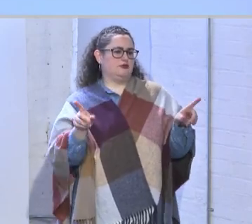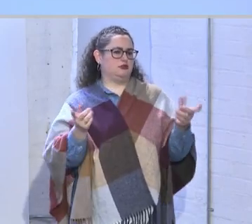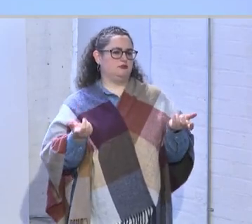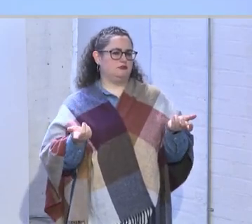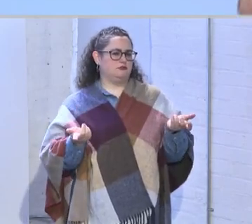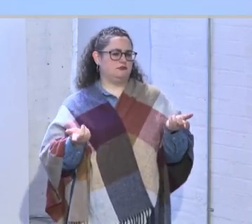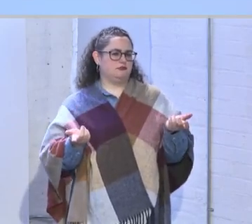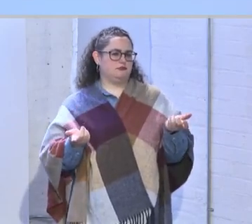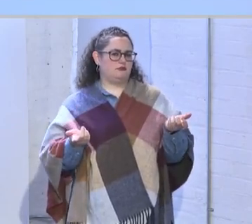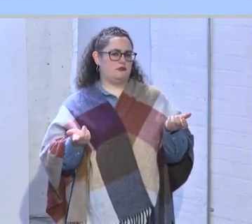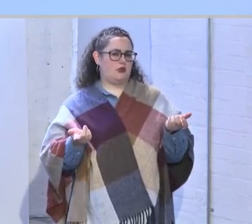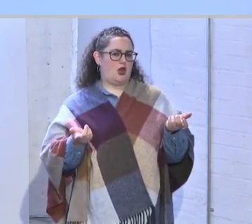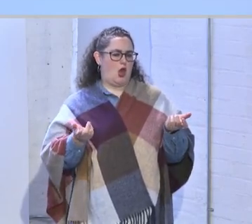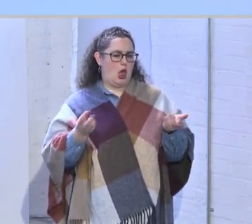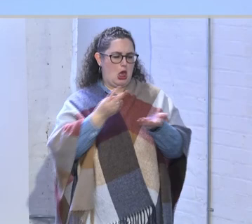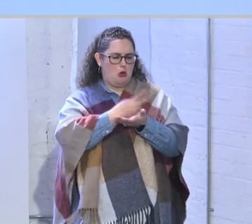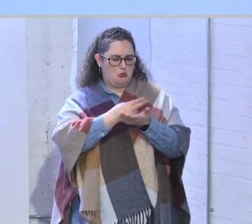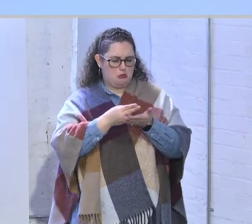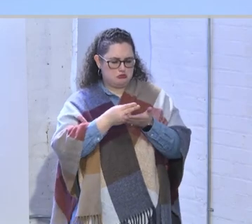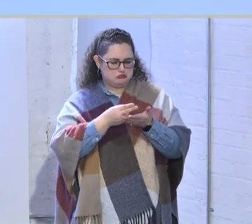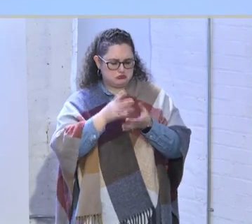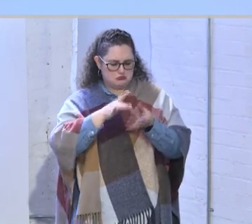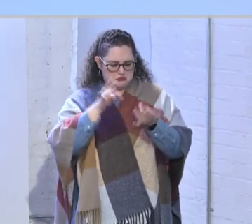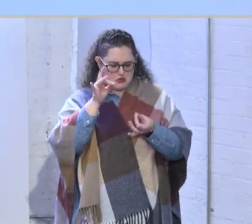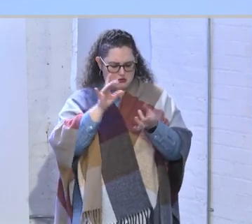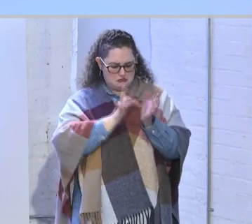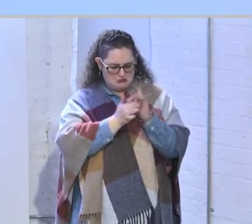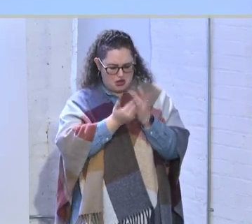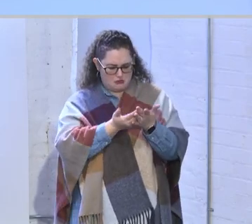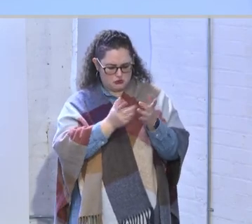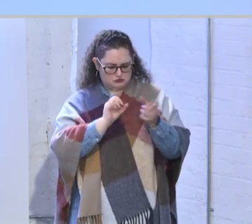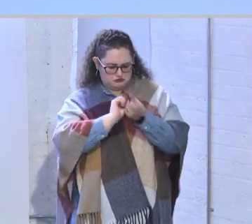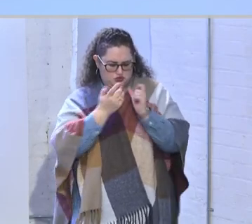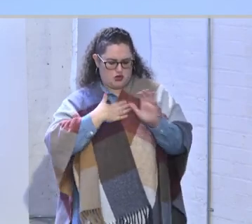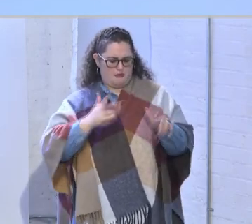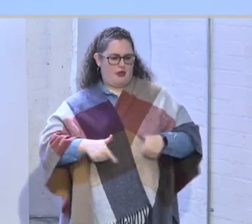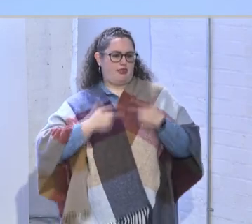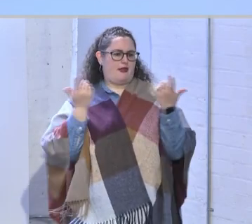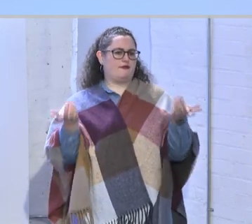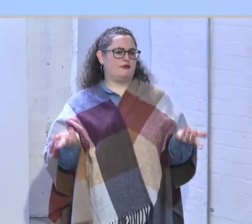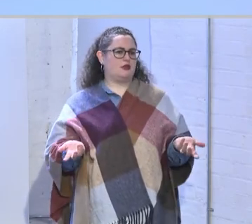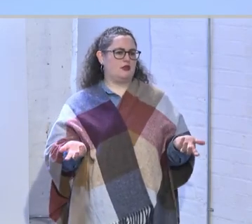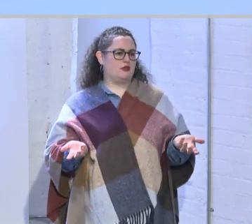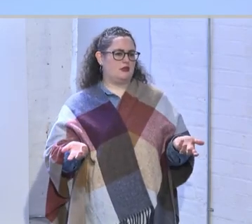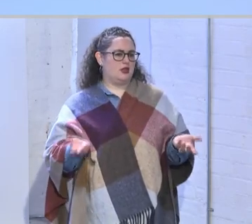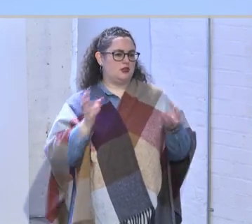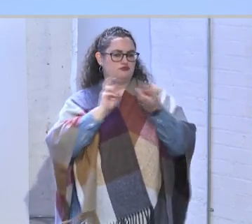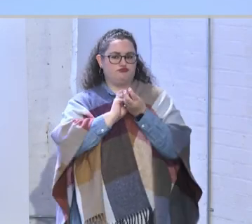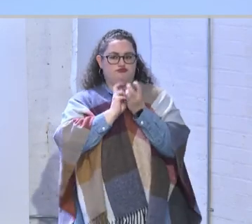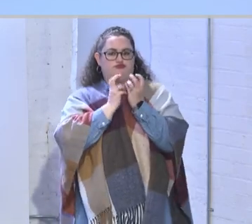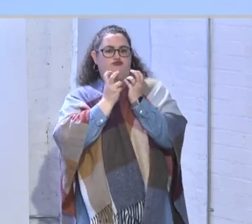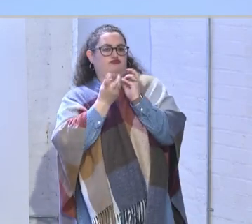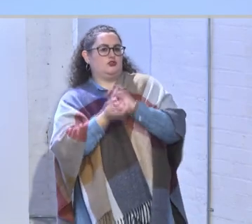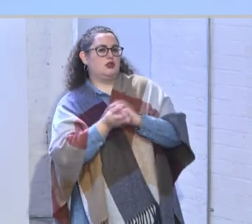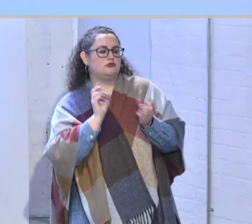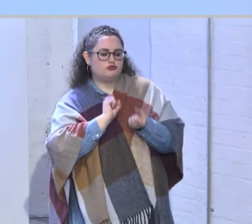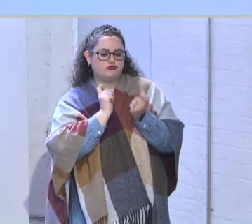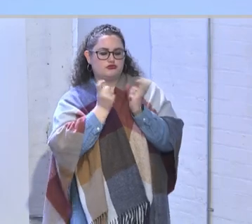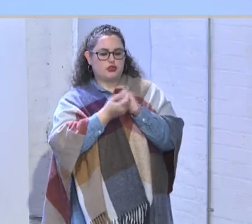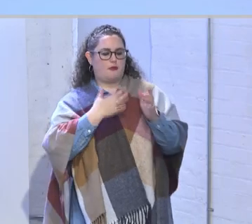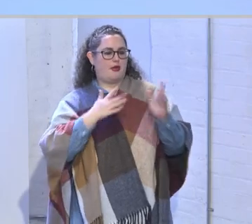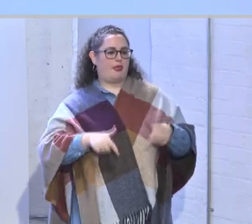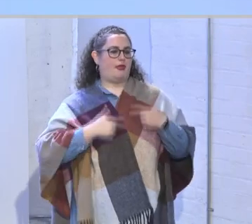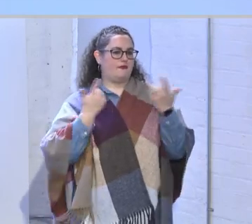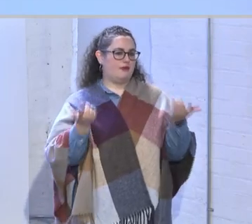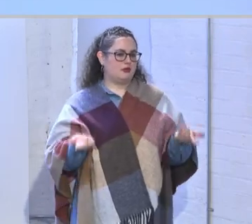tell people, the Word of God changed my life. And the Word of God transformed my life. And God's grace transformed my